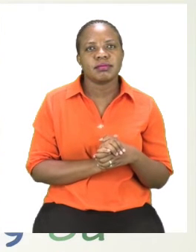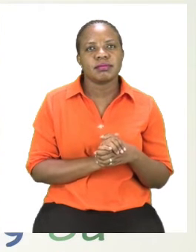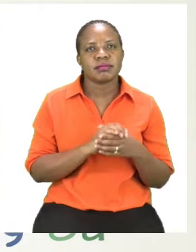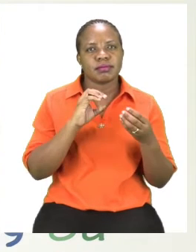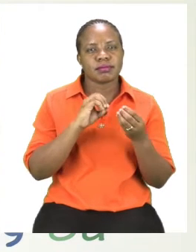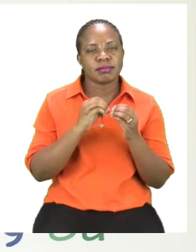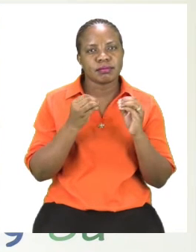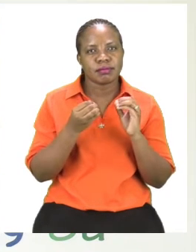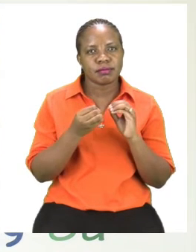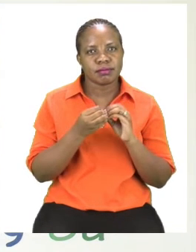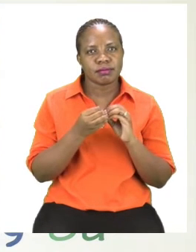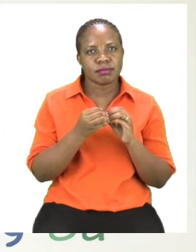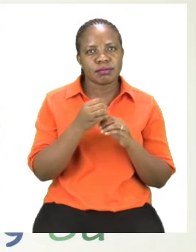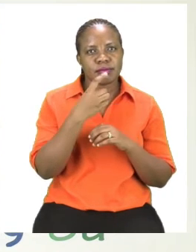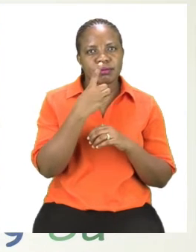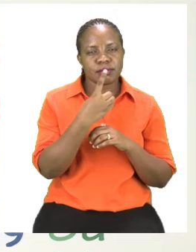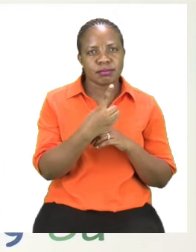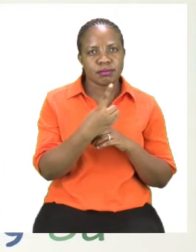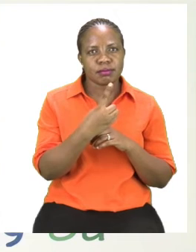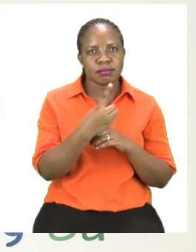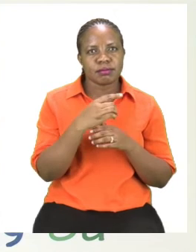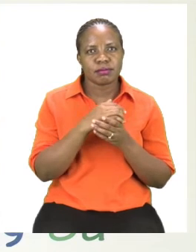is saying,